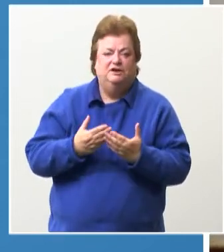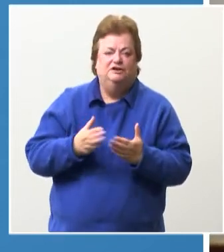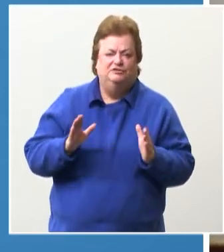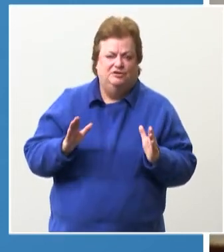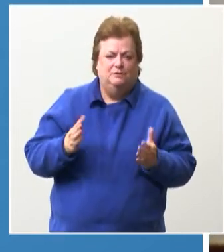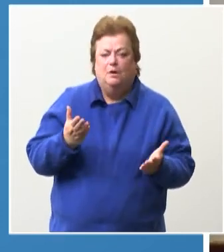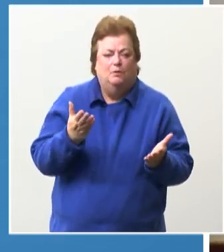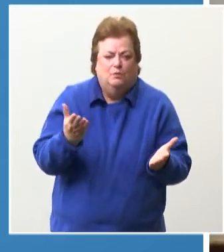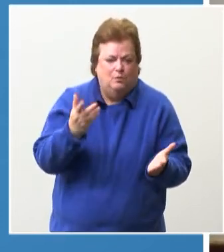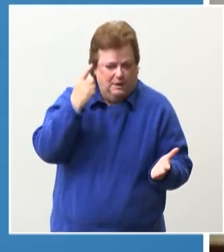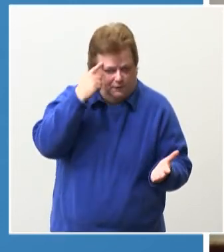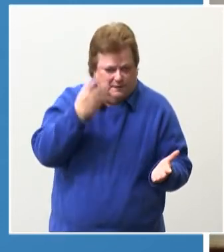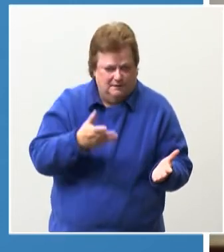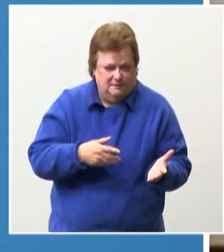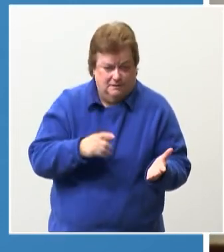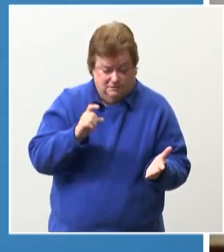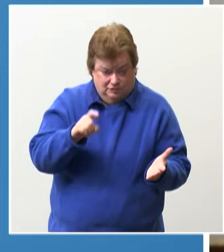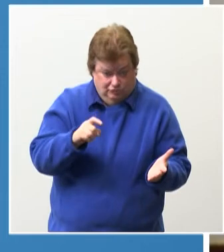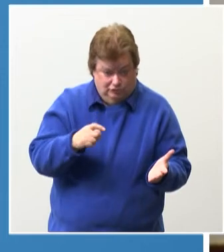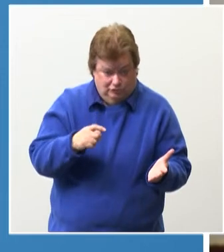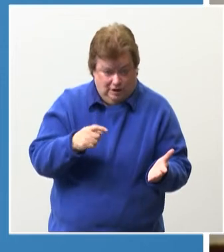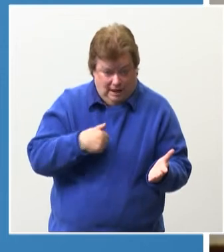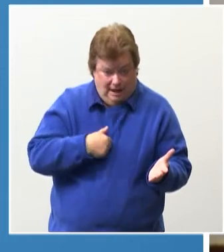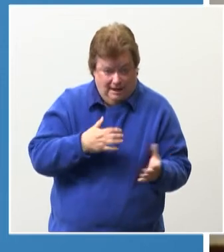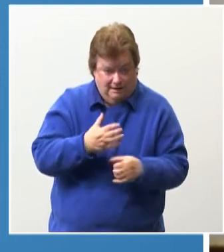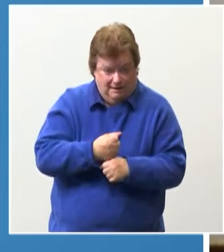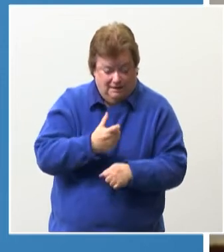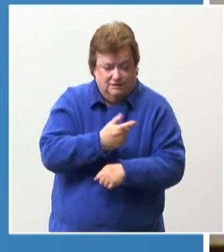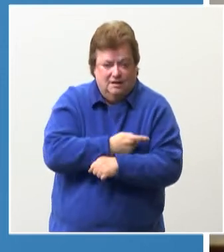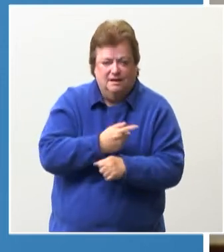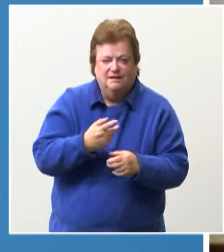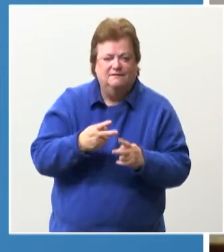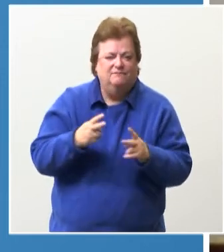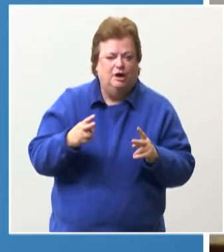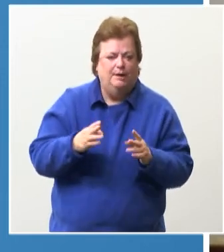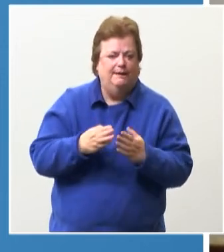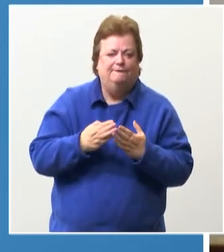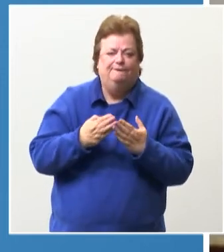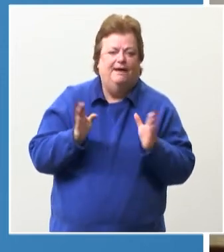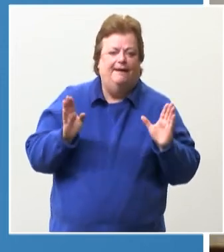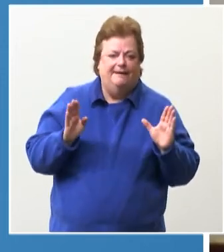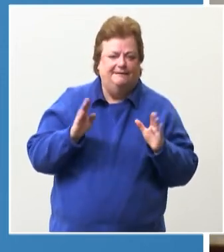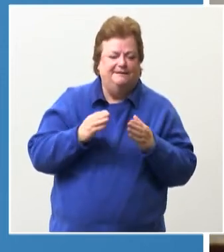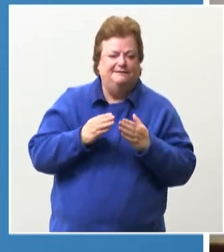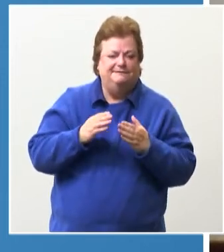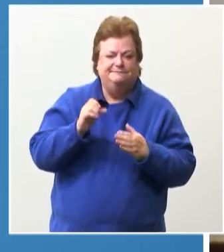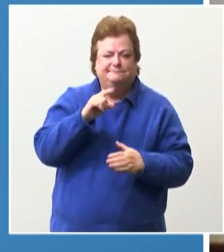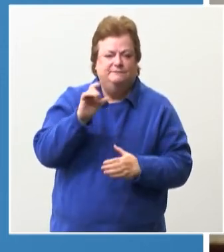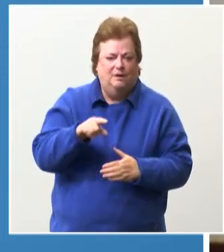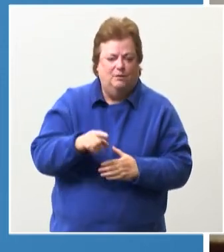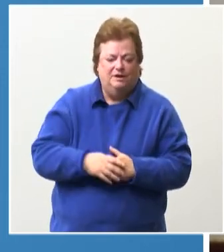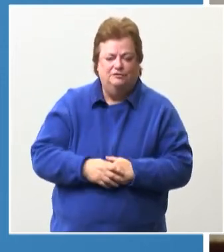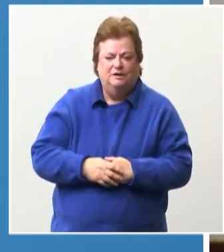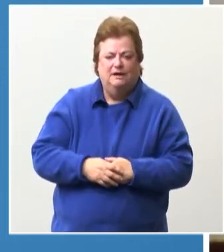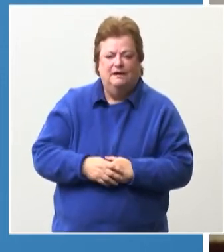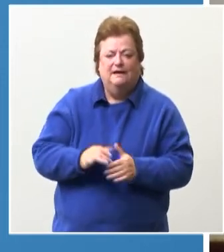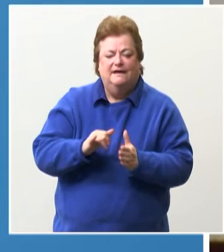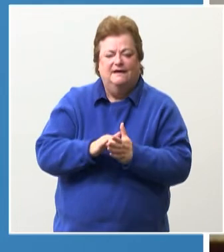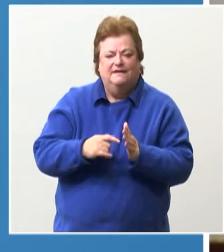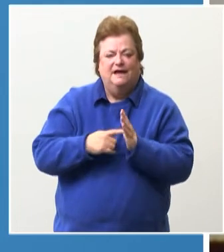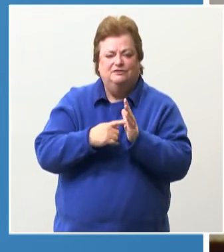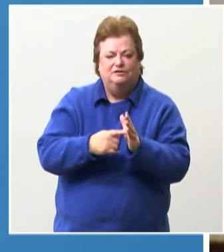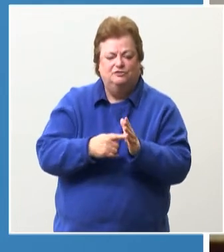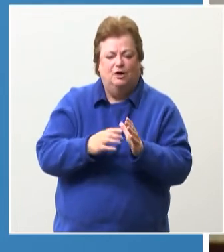what do you think? Do you recommend it? Just very vague, general questions. And I think that just shows how much